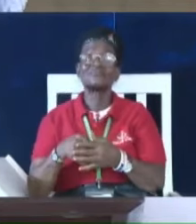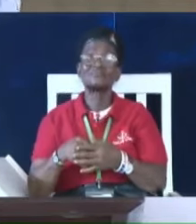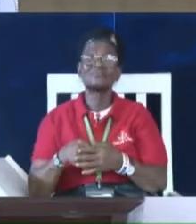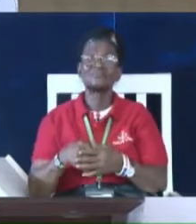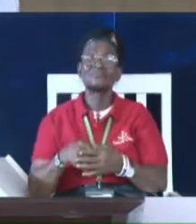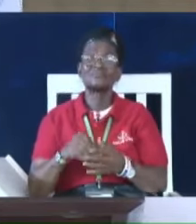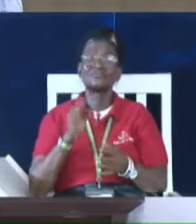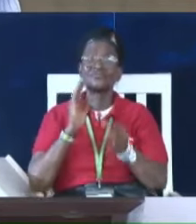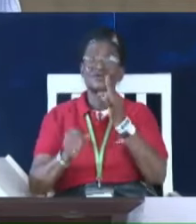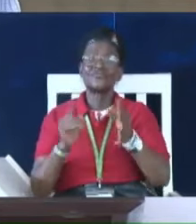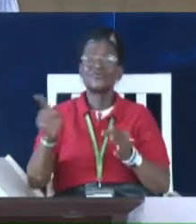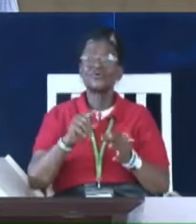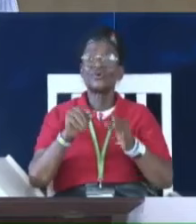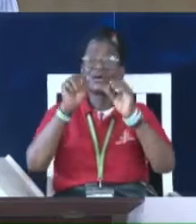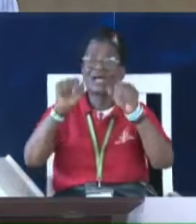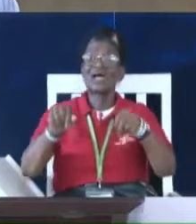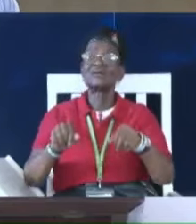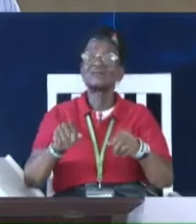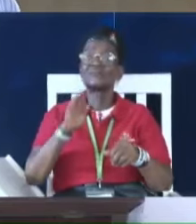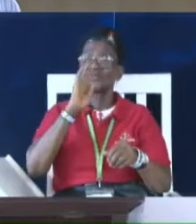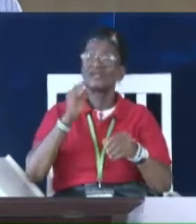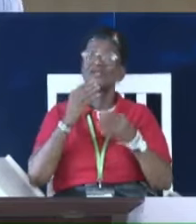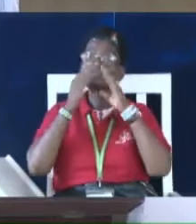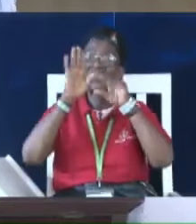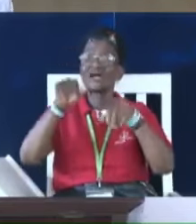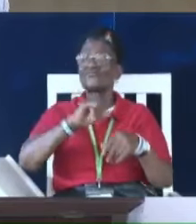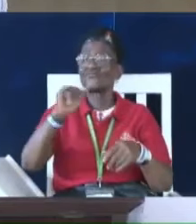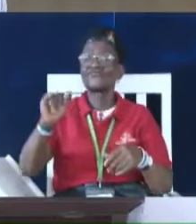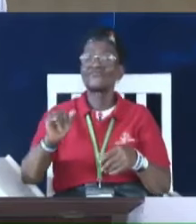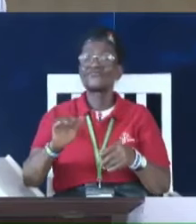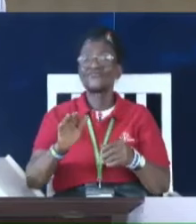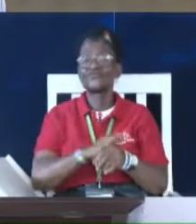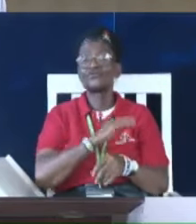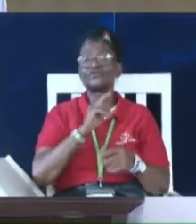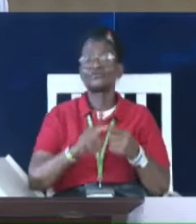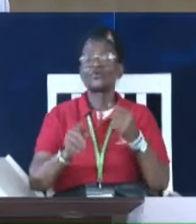If you can be grateful to God for what he has done in the past, he will do more.